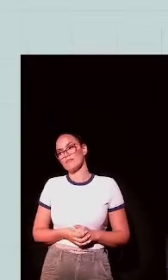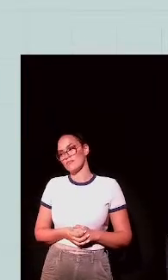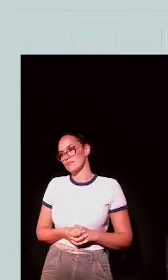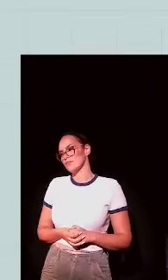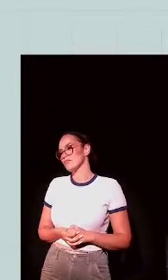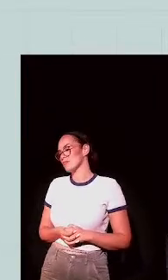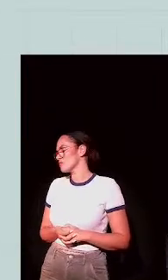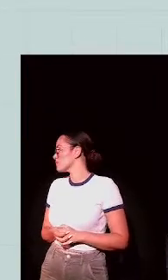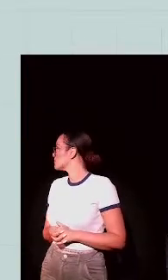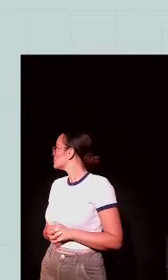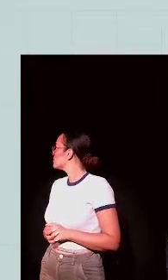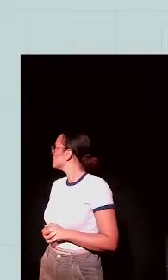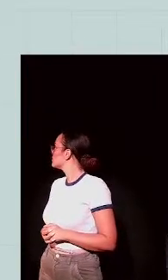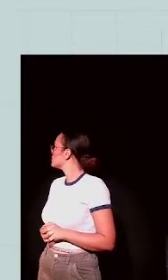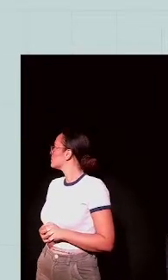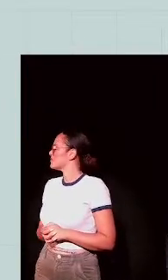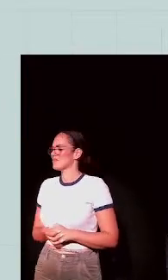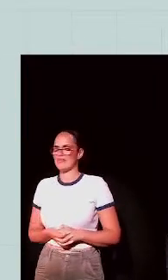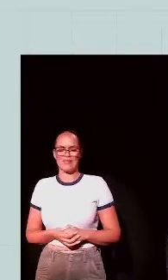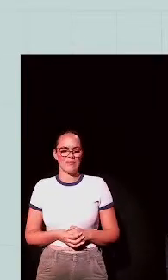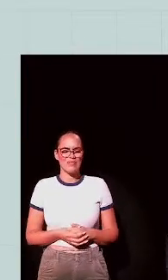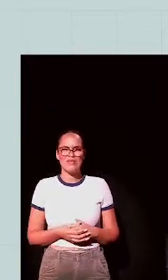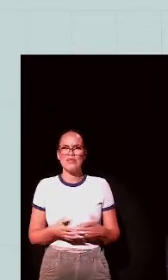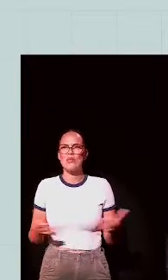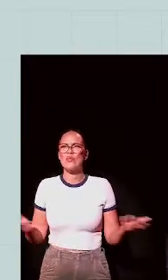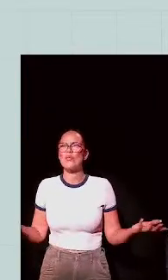where are you?